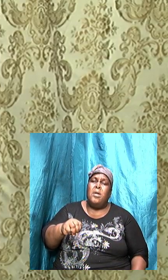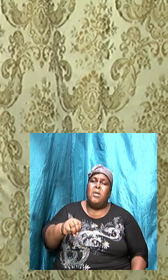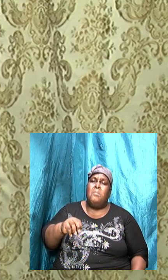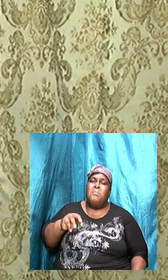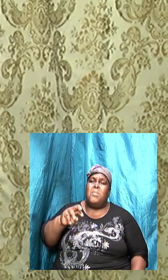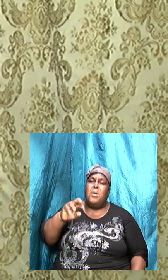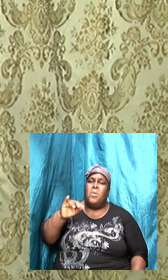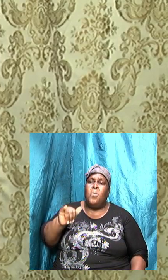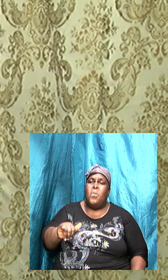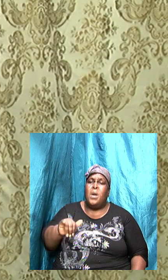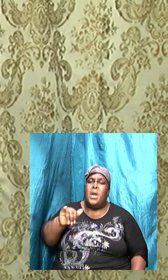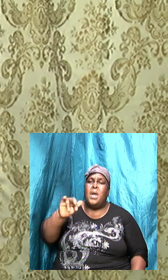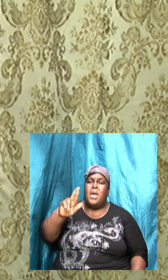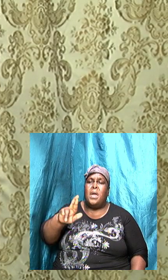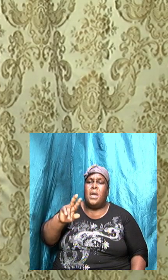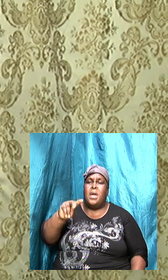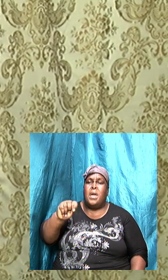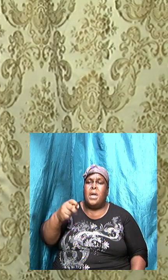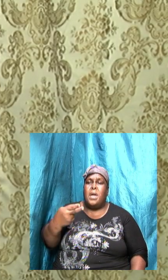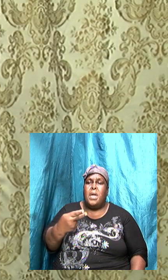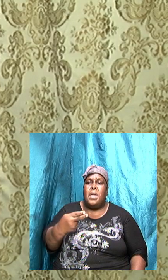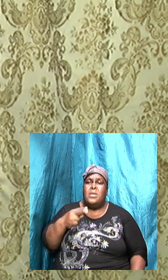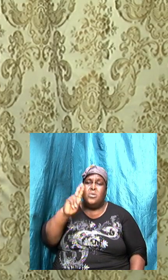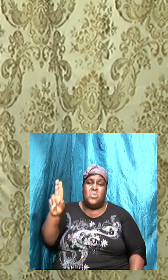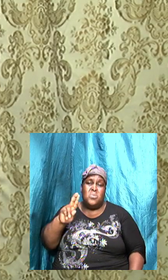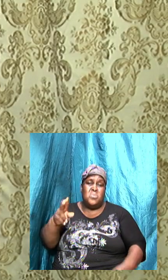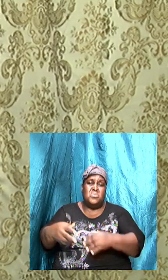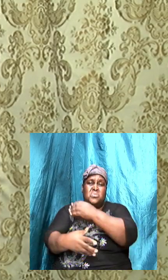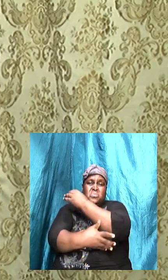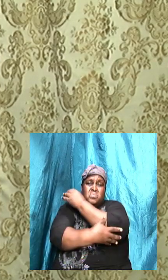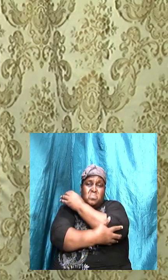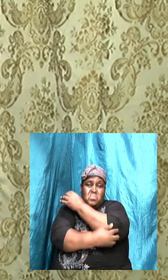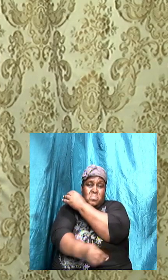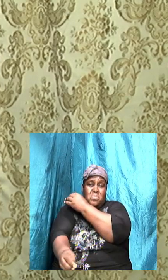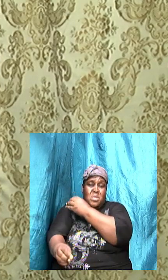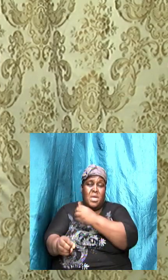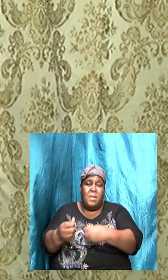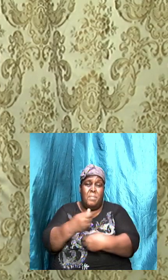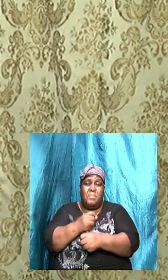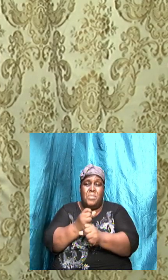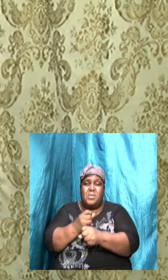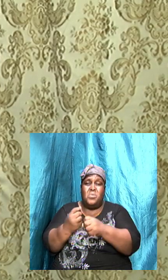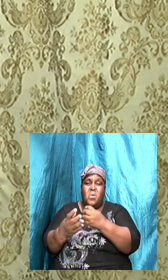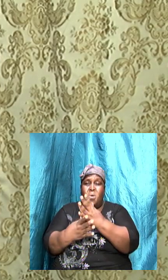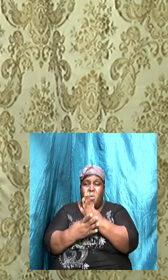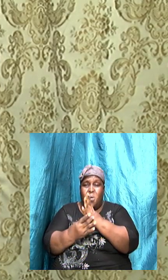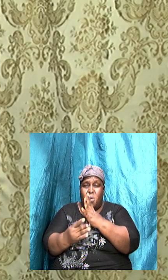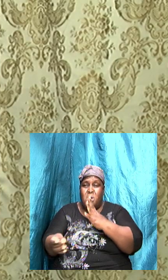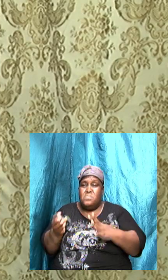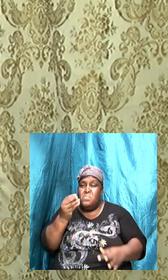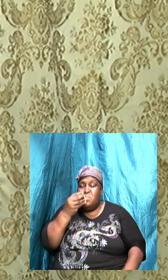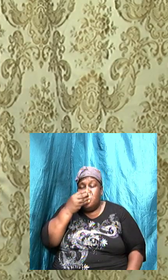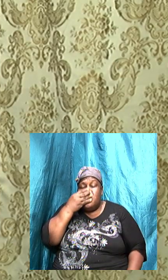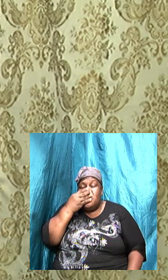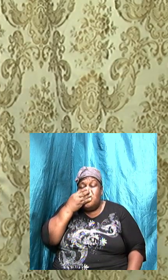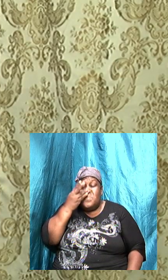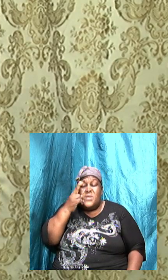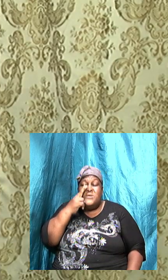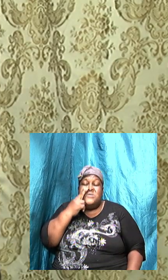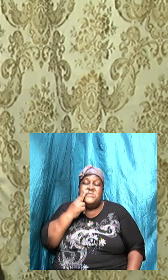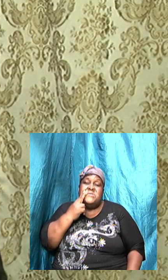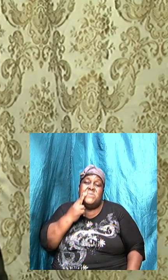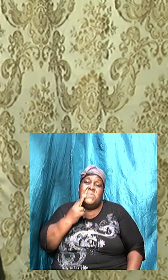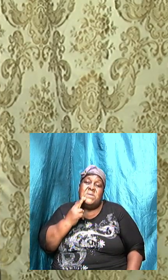were used in the oil that gave it a sweet odor. The oil that they used to embalm dead